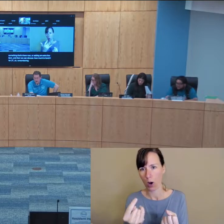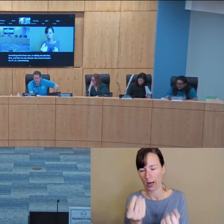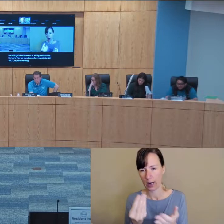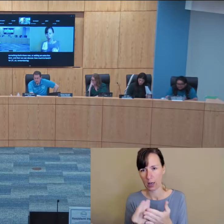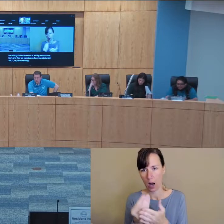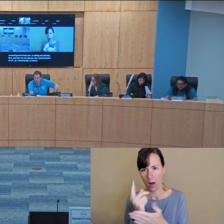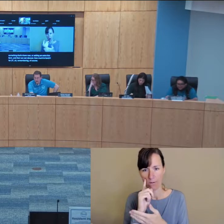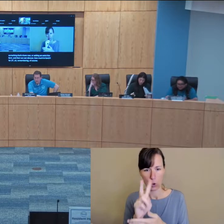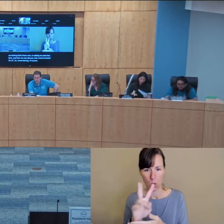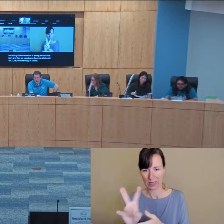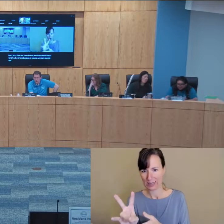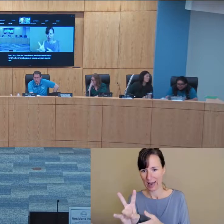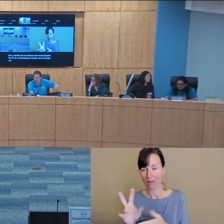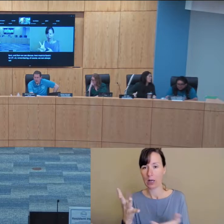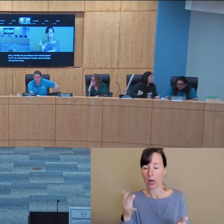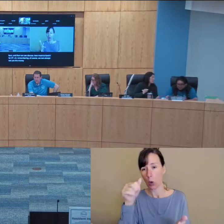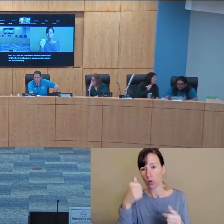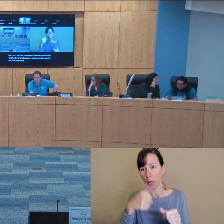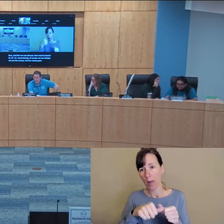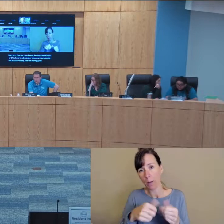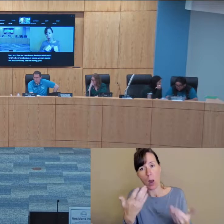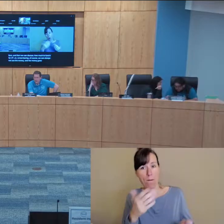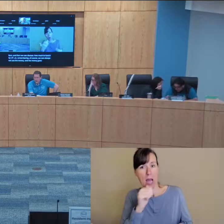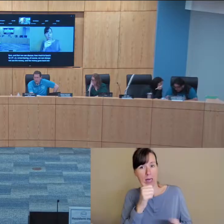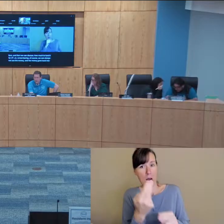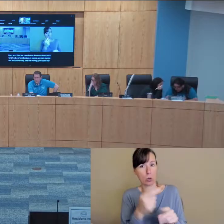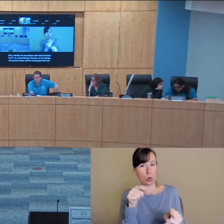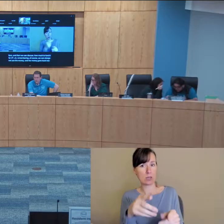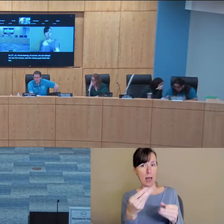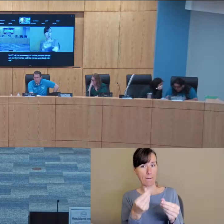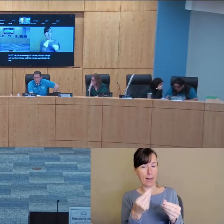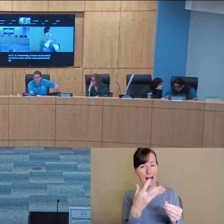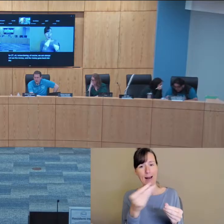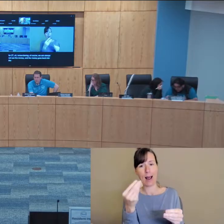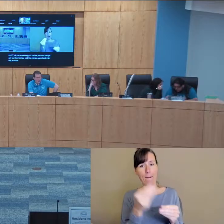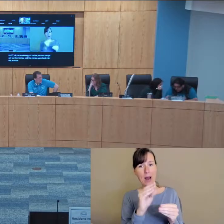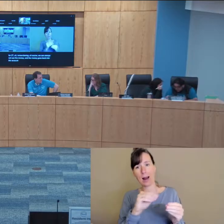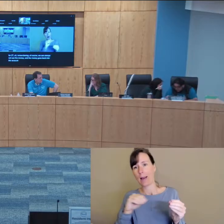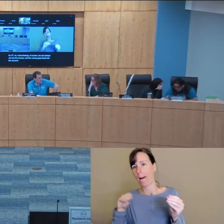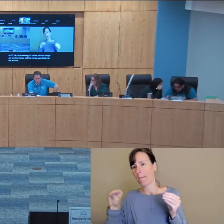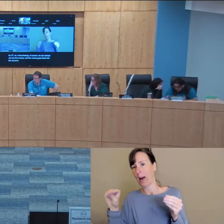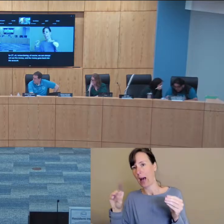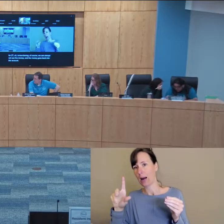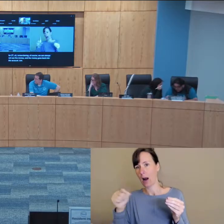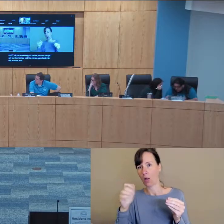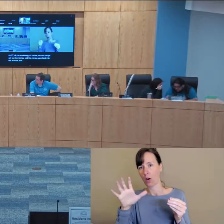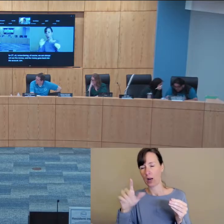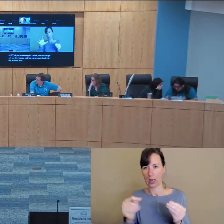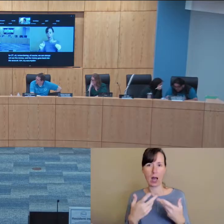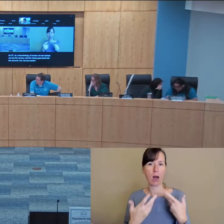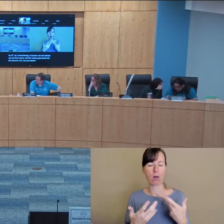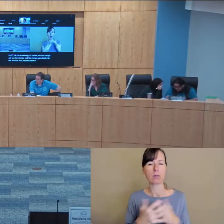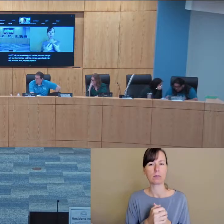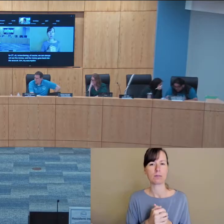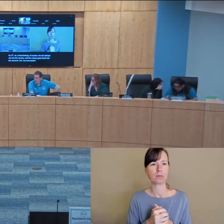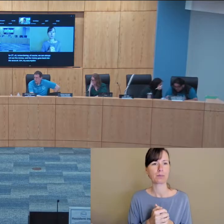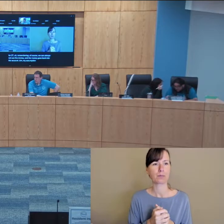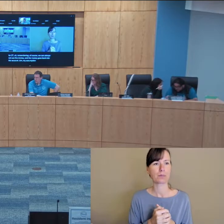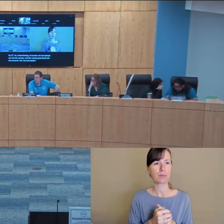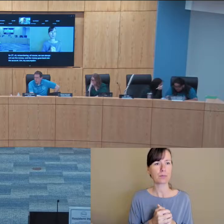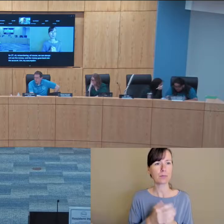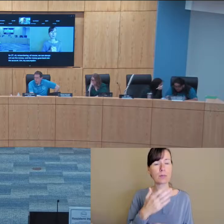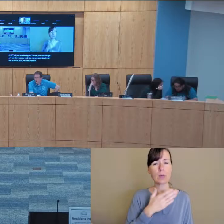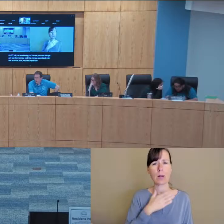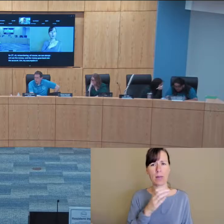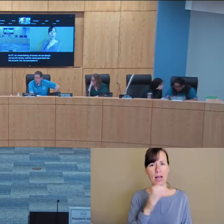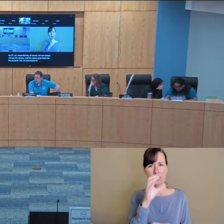we can always not use the money and the money goes back into the account. My assumption in